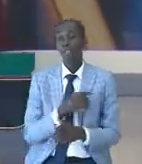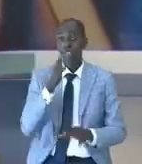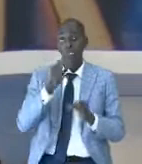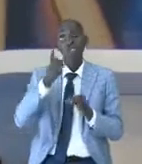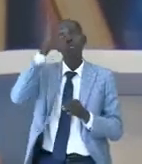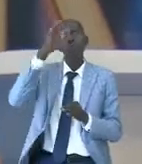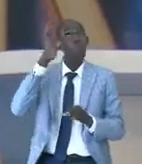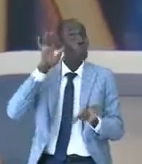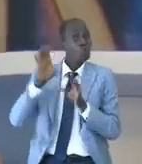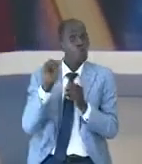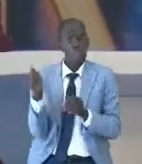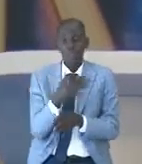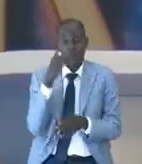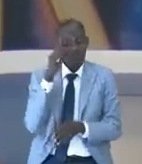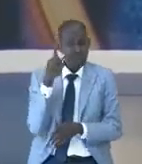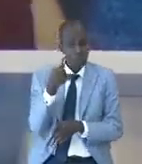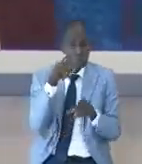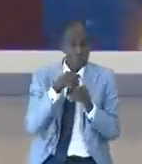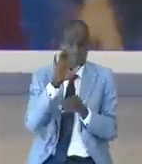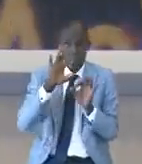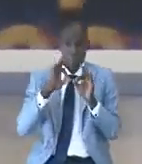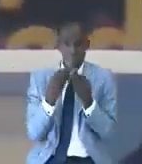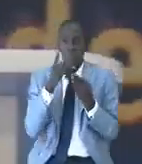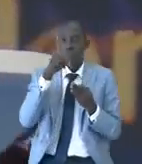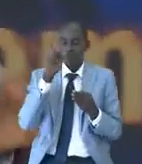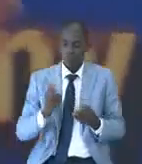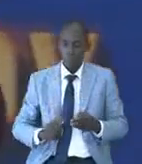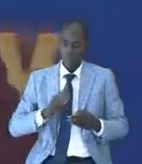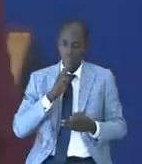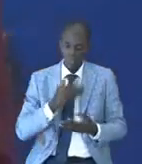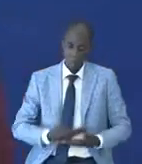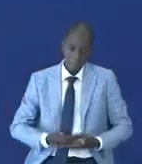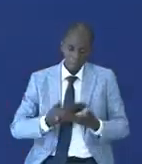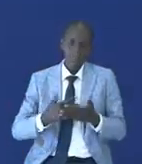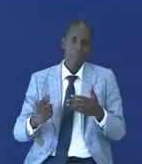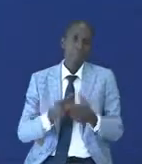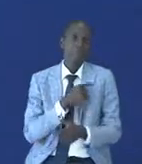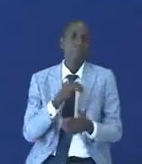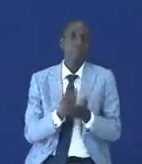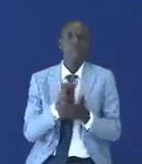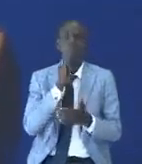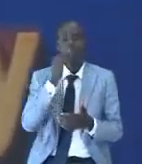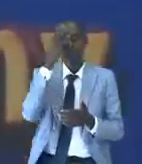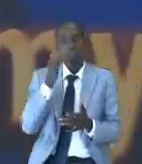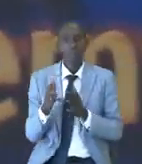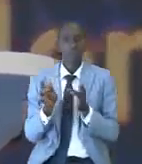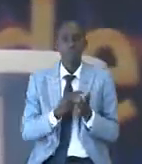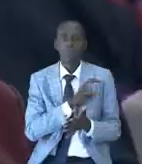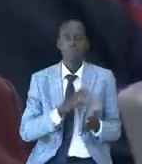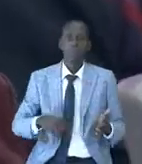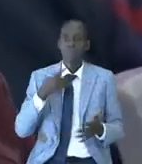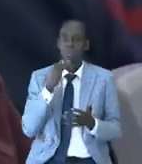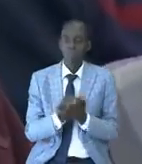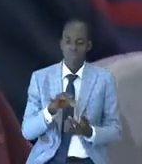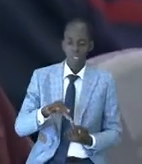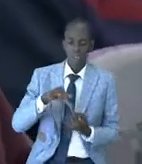you in his family, you have to begin with the birth. That's why Jesus said, except